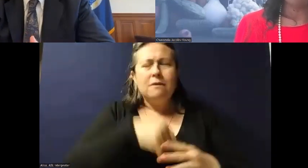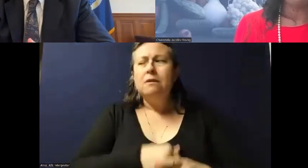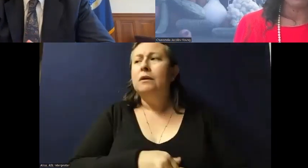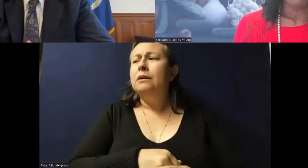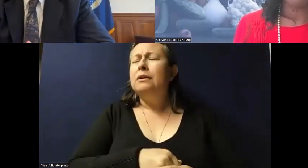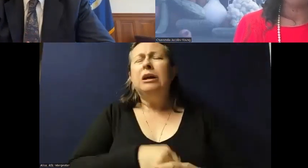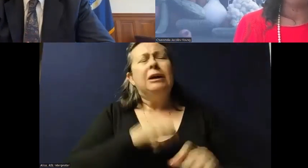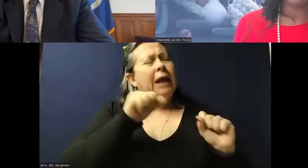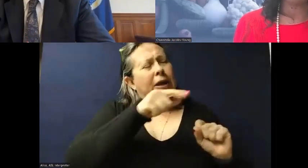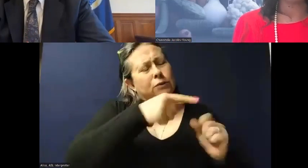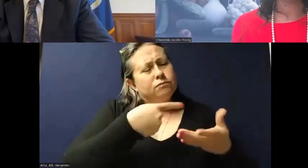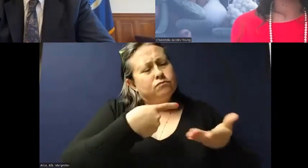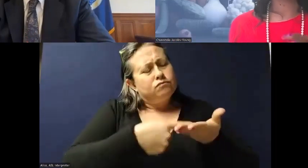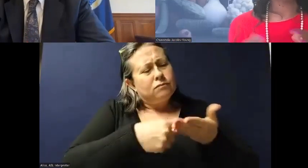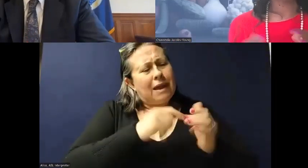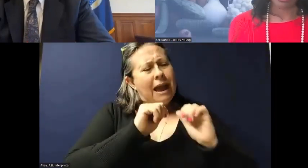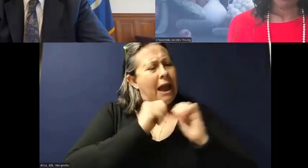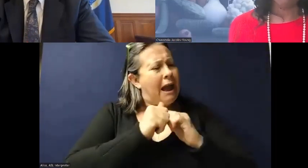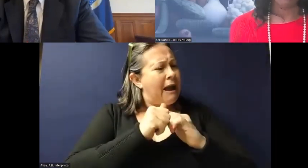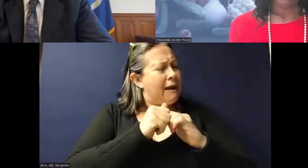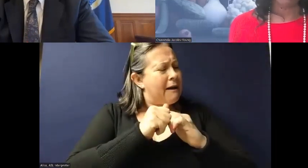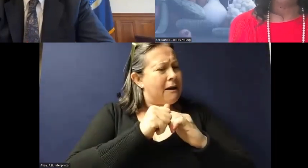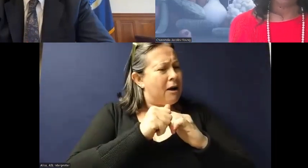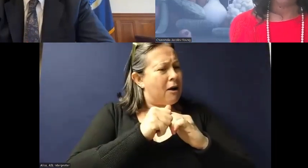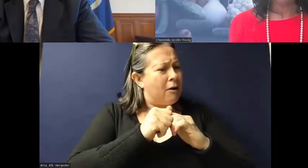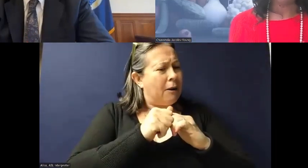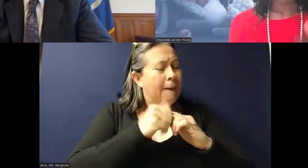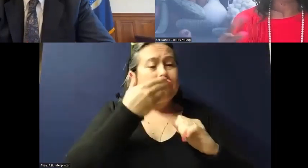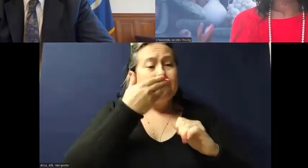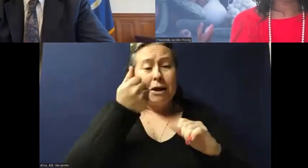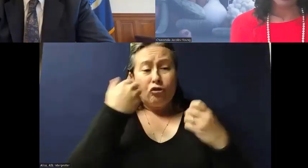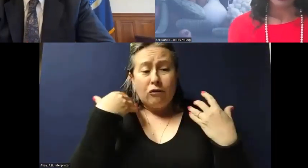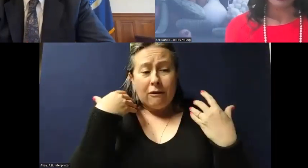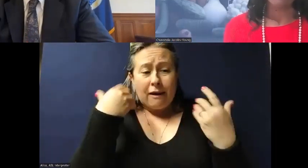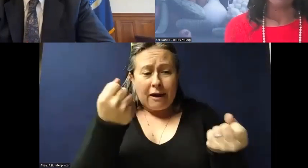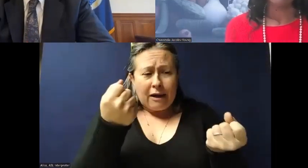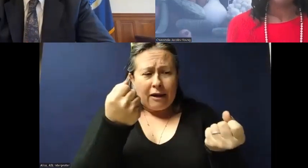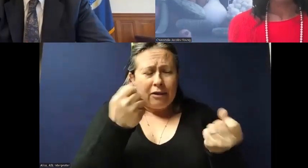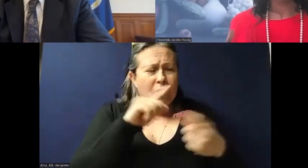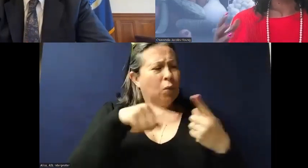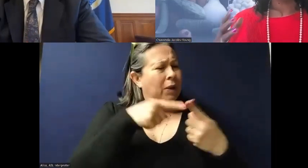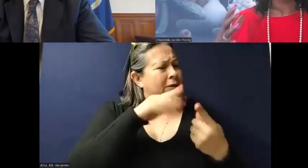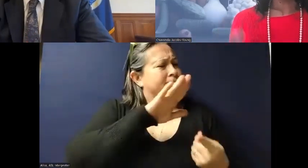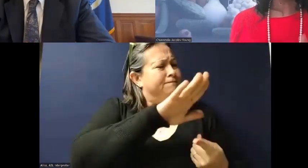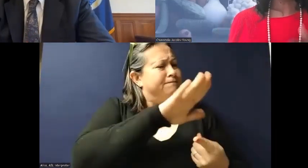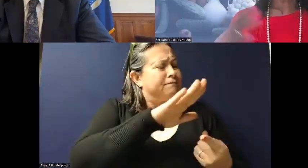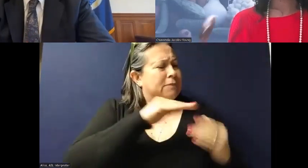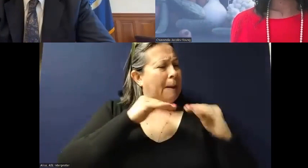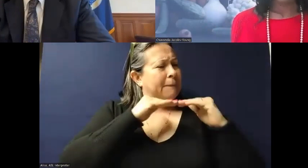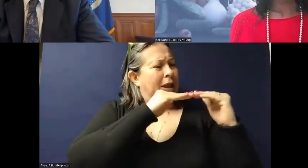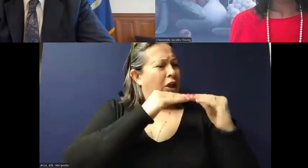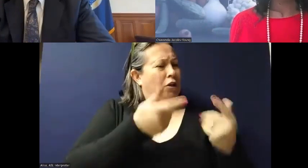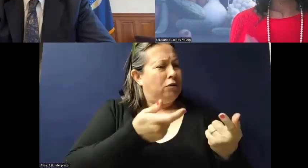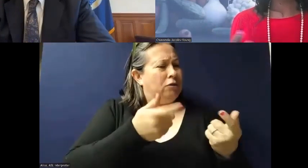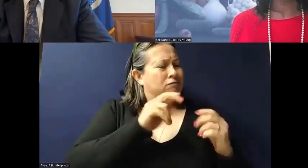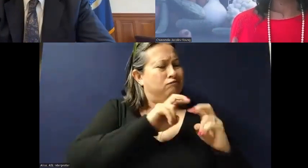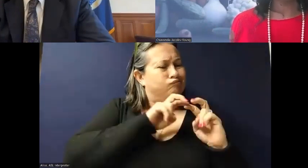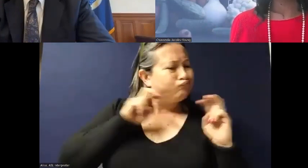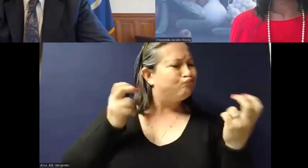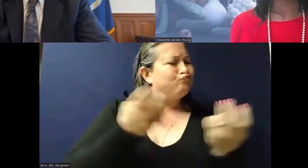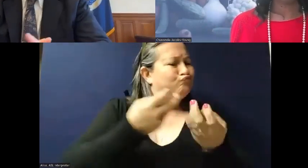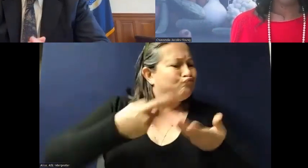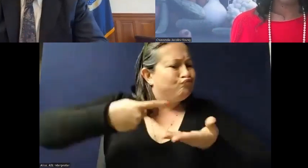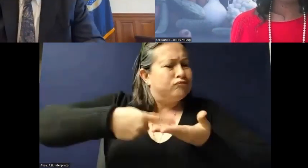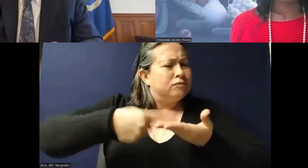a stand for better health fits within the broader efforts? And when you and your colleagues come together, you know, how do you see a stand playing